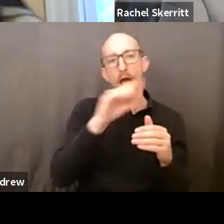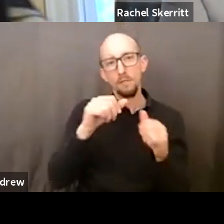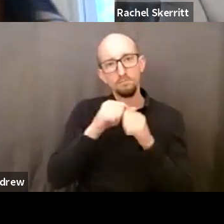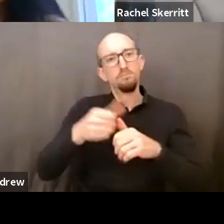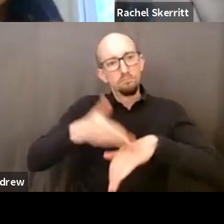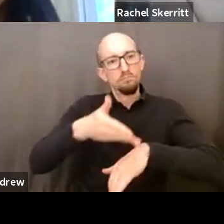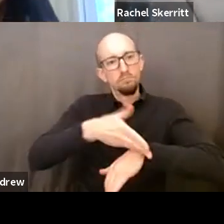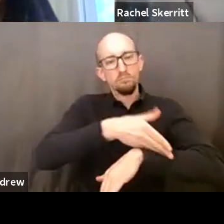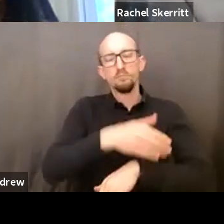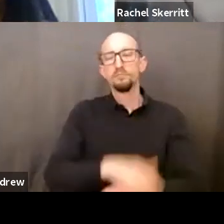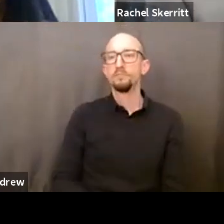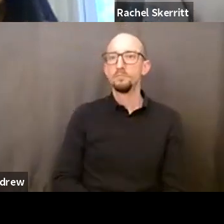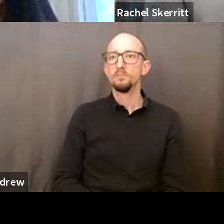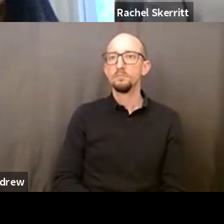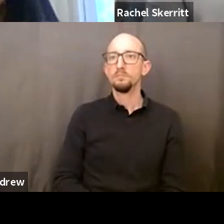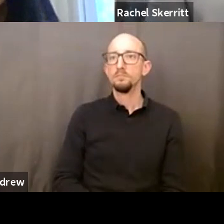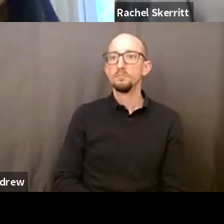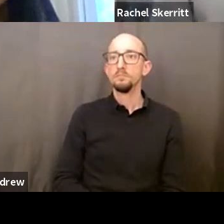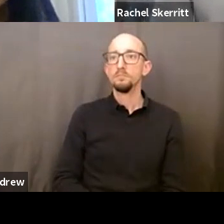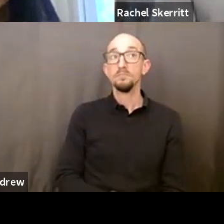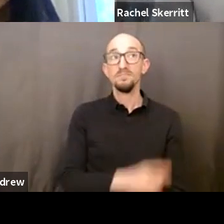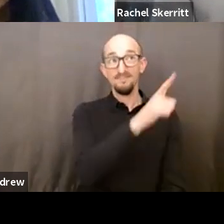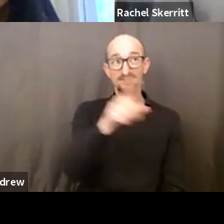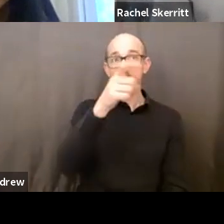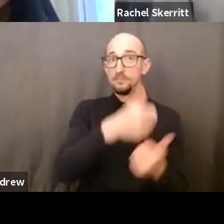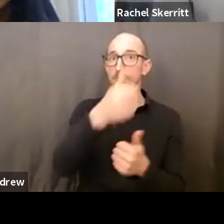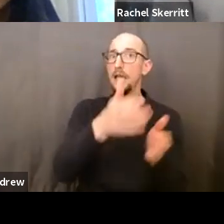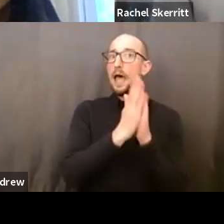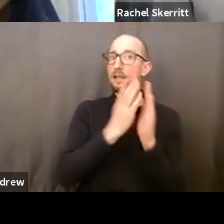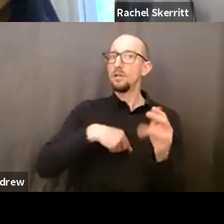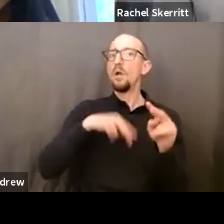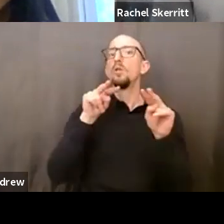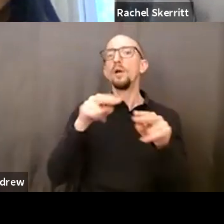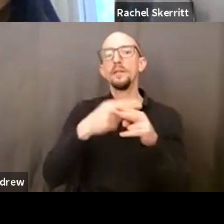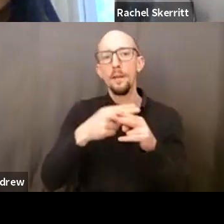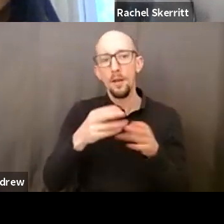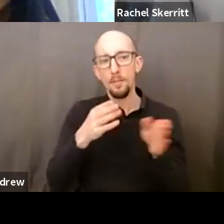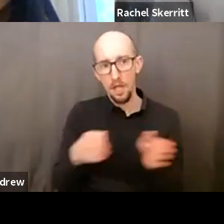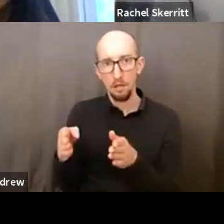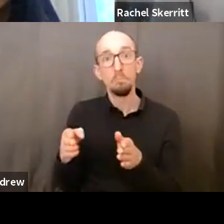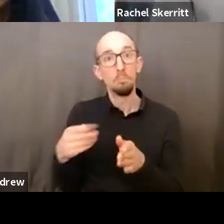We were asked to look at the interim plan, and we did that.